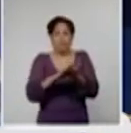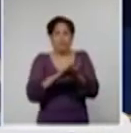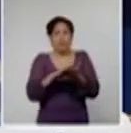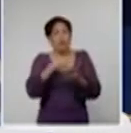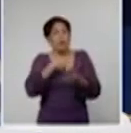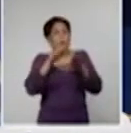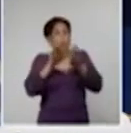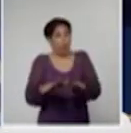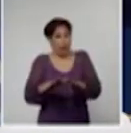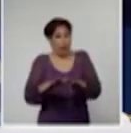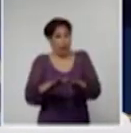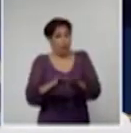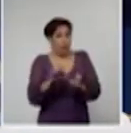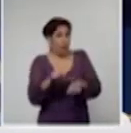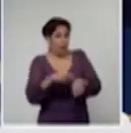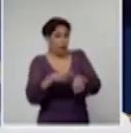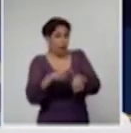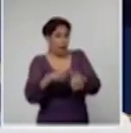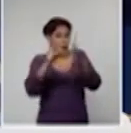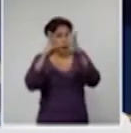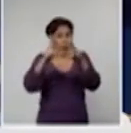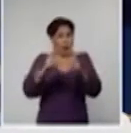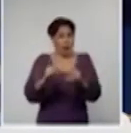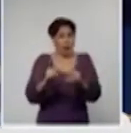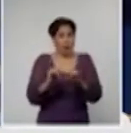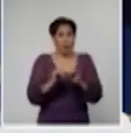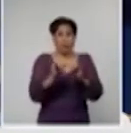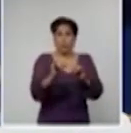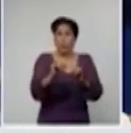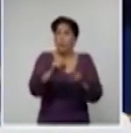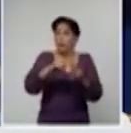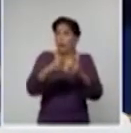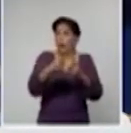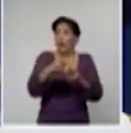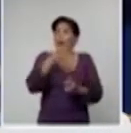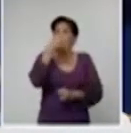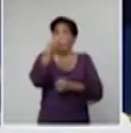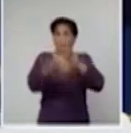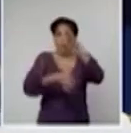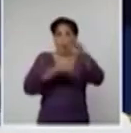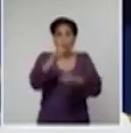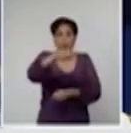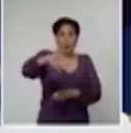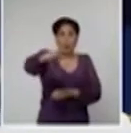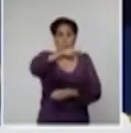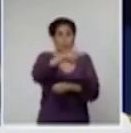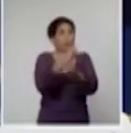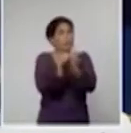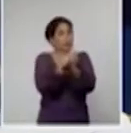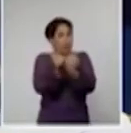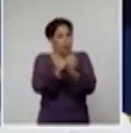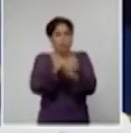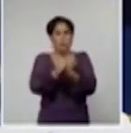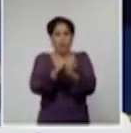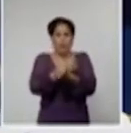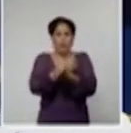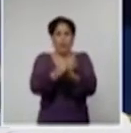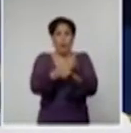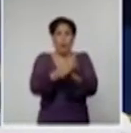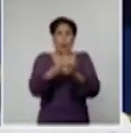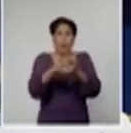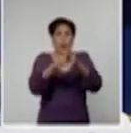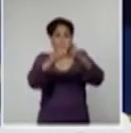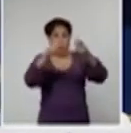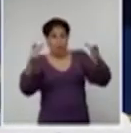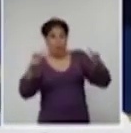the isolation, the social distancing, and all these guidances that are established, and